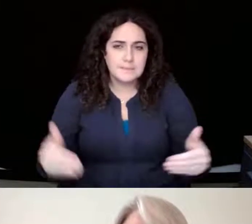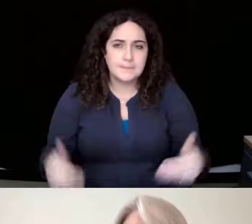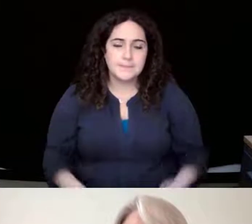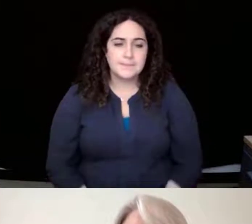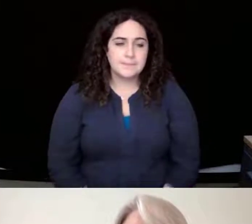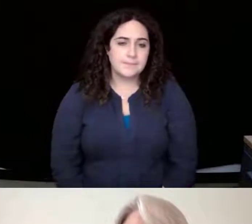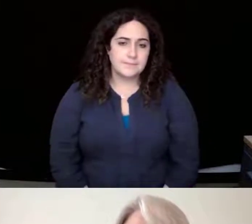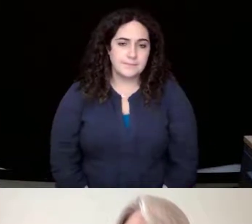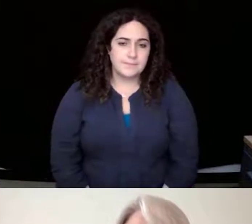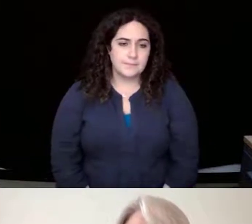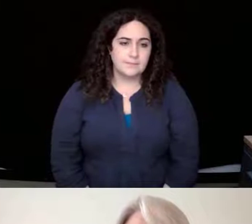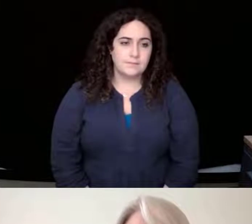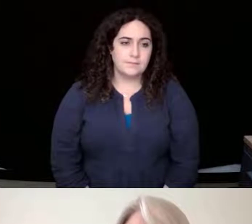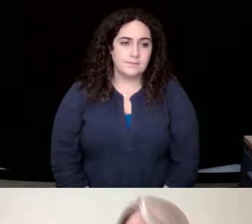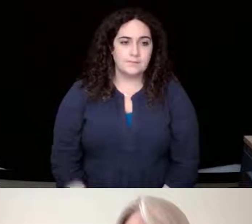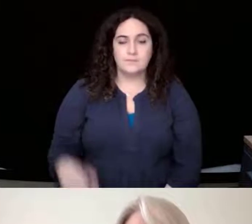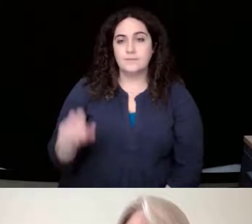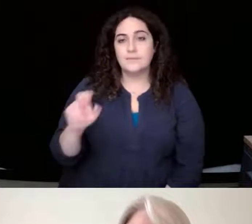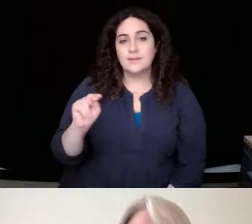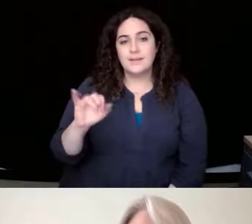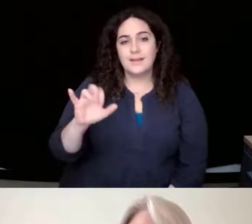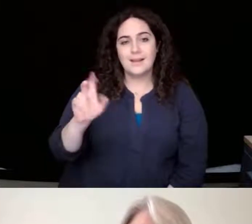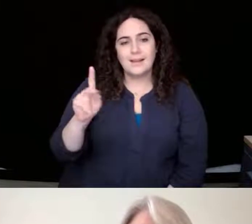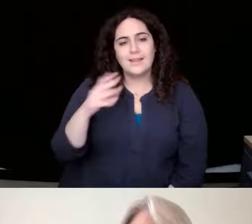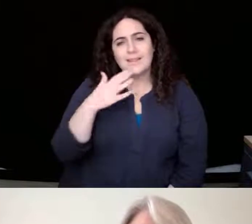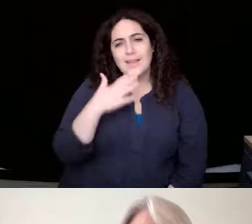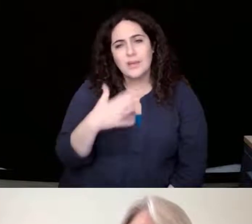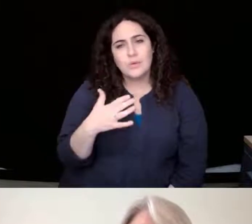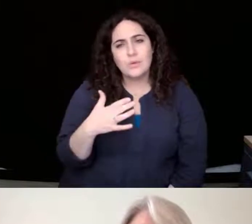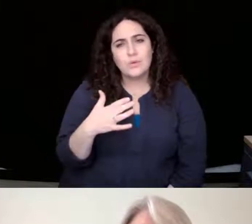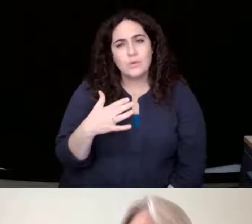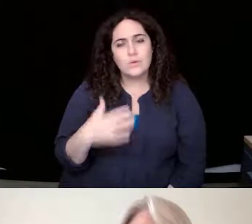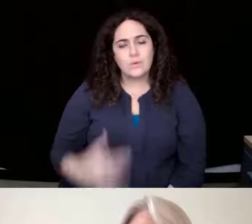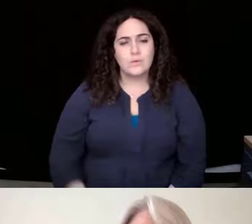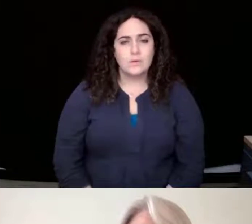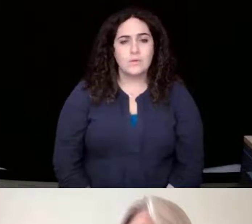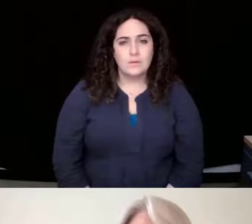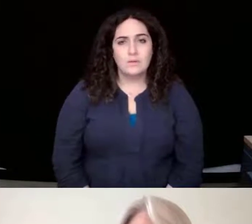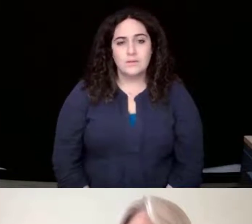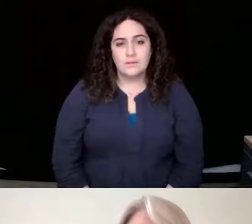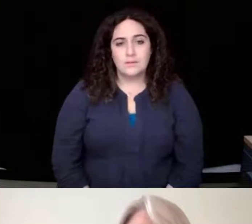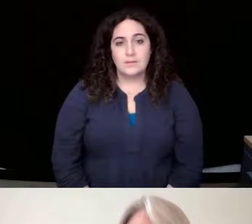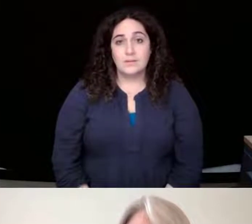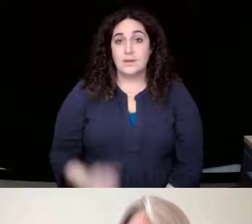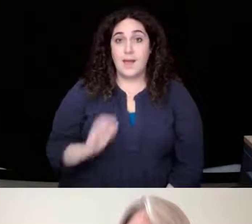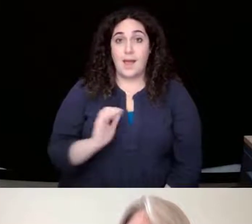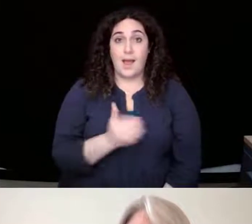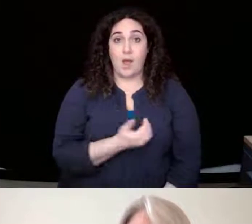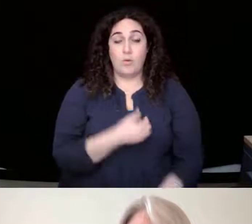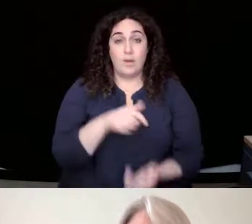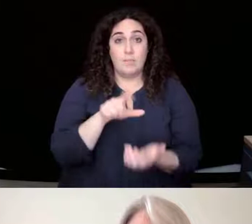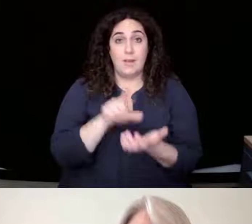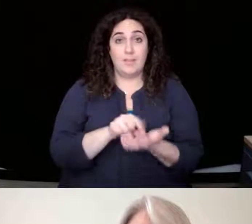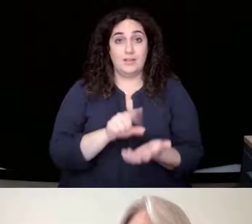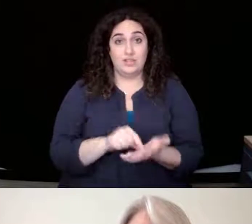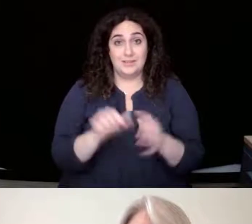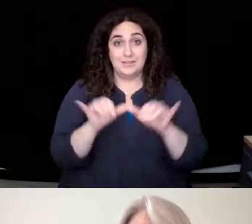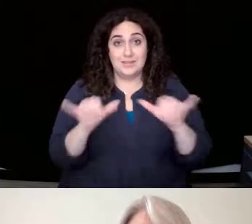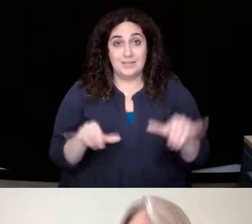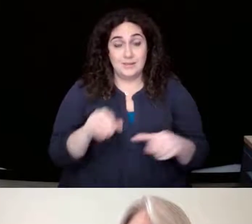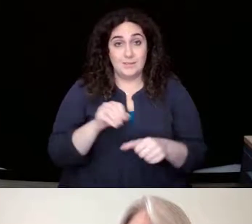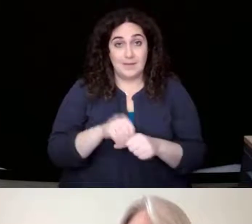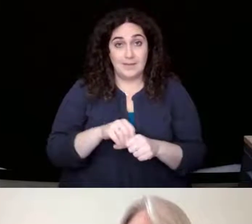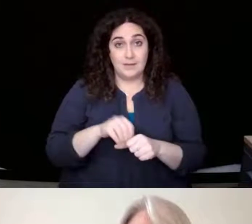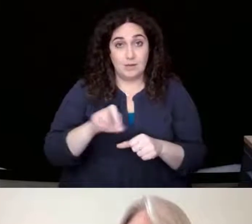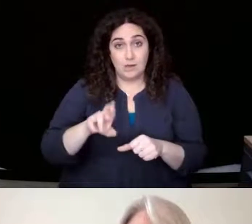Yeah, thank you. I appreciate those answers. We've had to do a workaround with our publications. We're actually converting